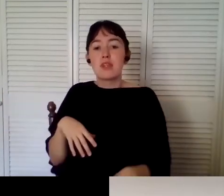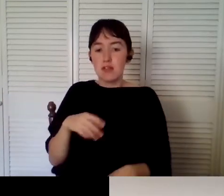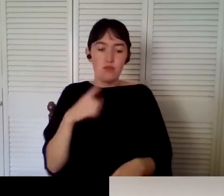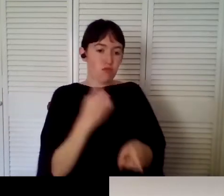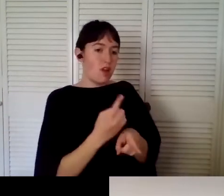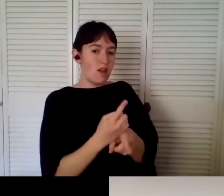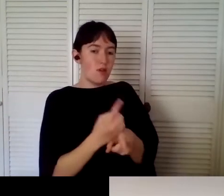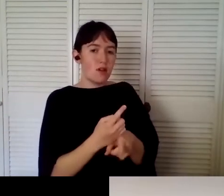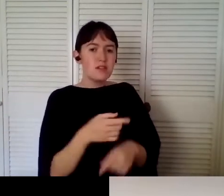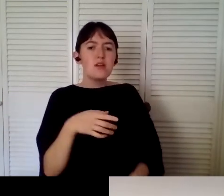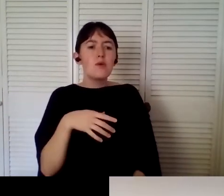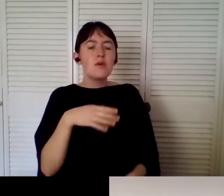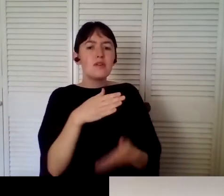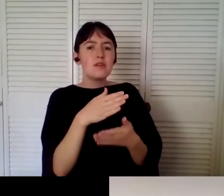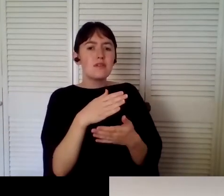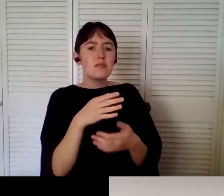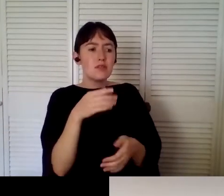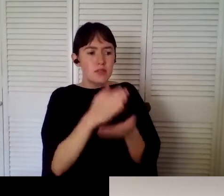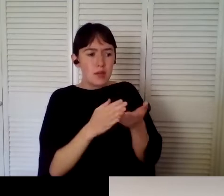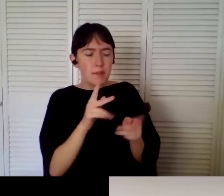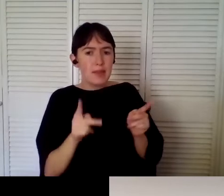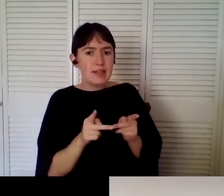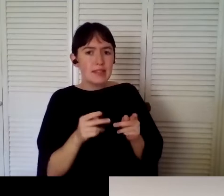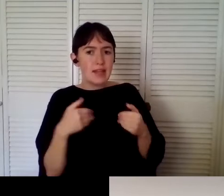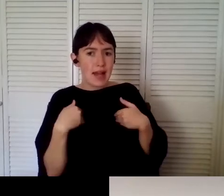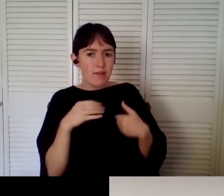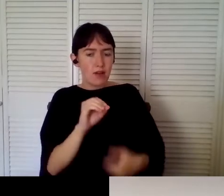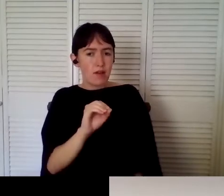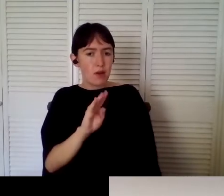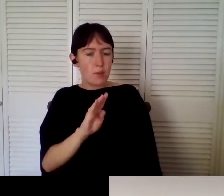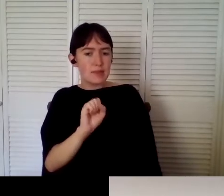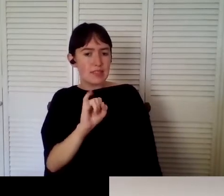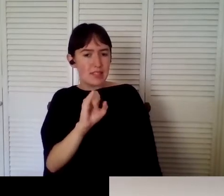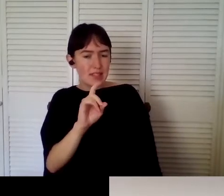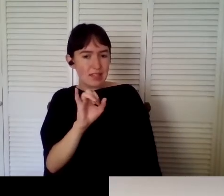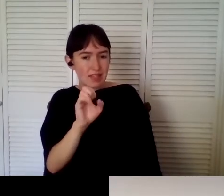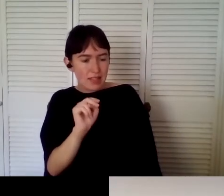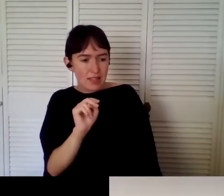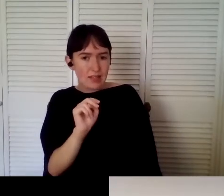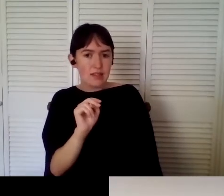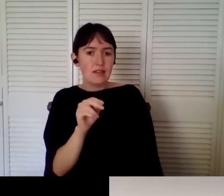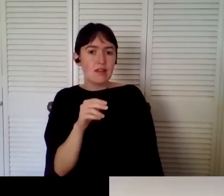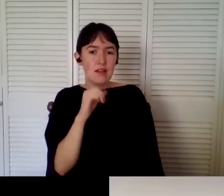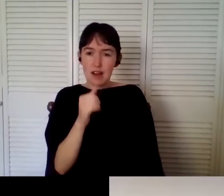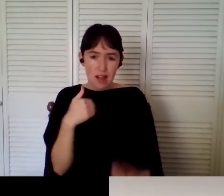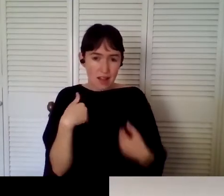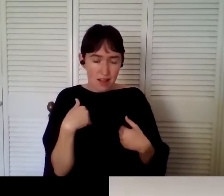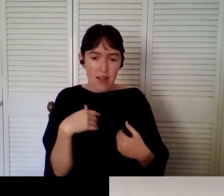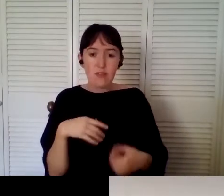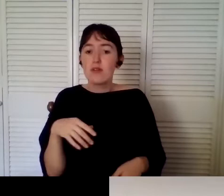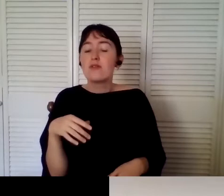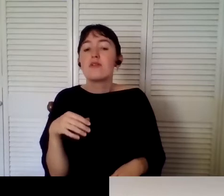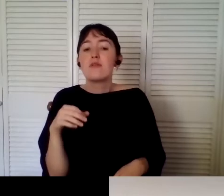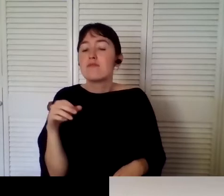So obsidian is pretty common throughout the world, and places that didn't have, so obsidian's volcanic, and